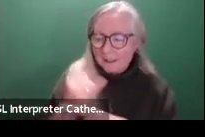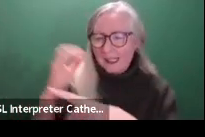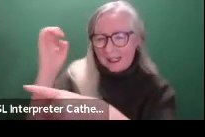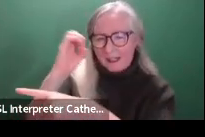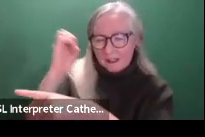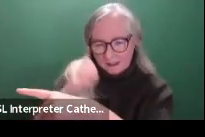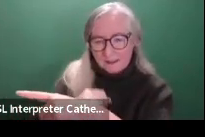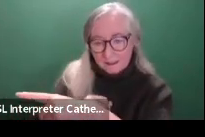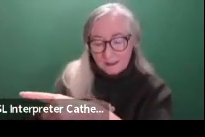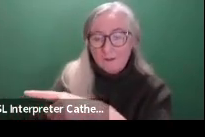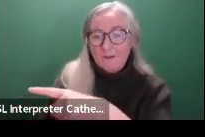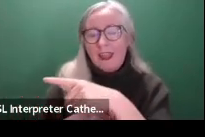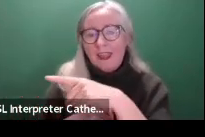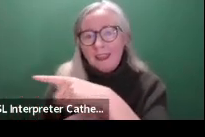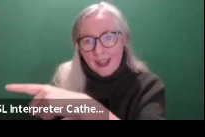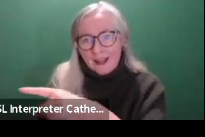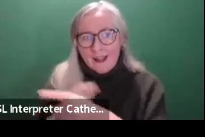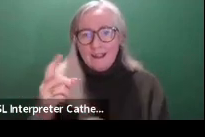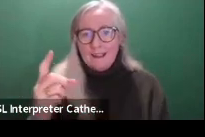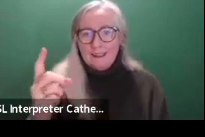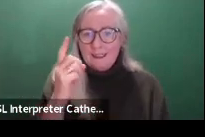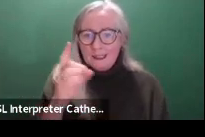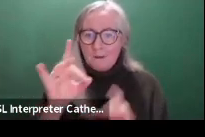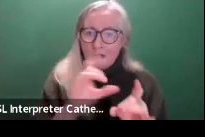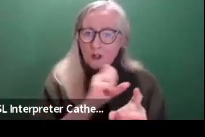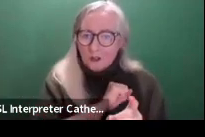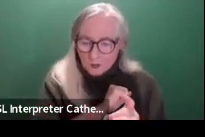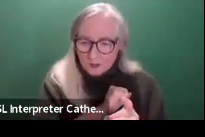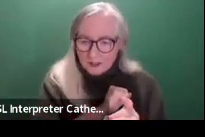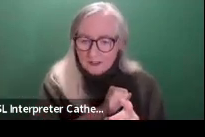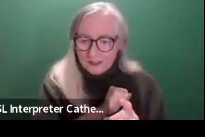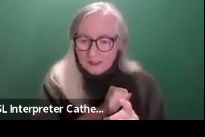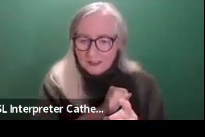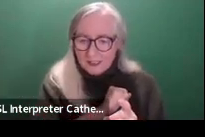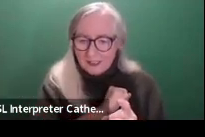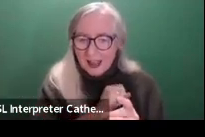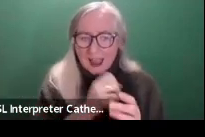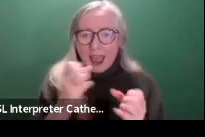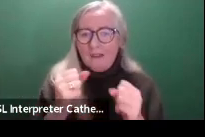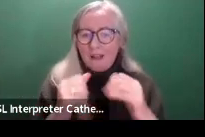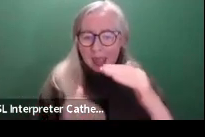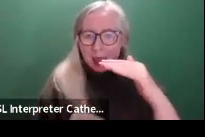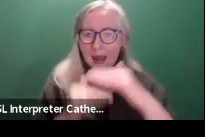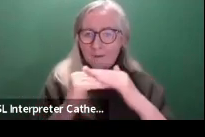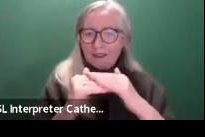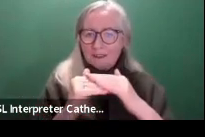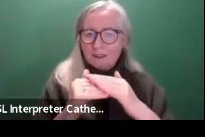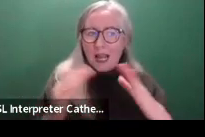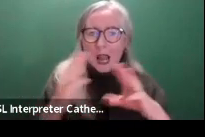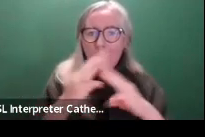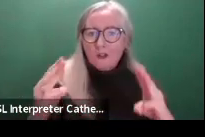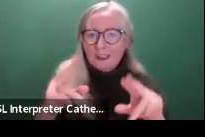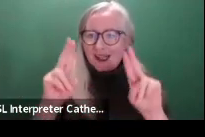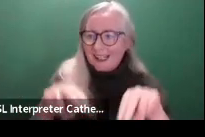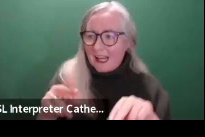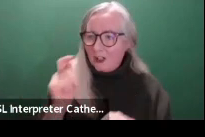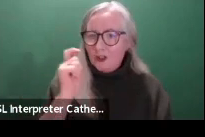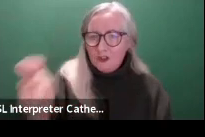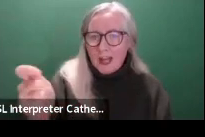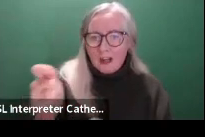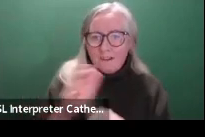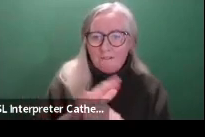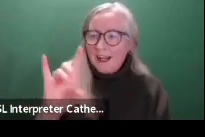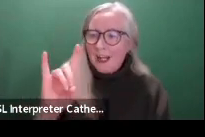was that they have made it so there's a ceiling on how much a person can be charged for HRT in 1